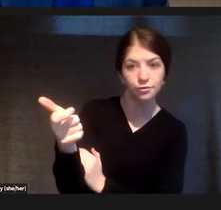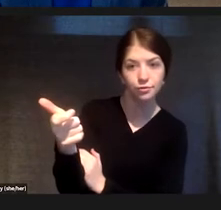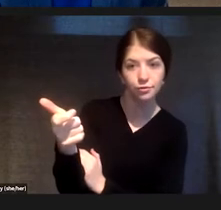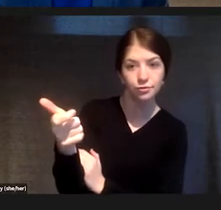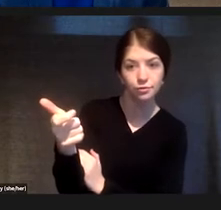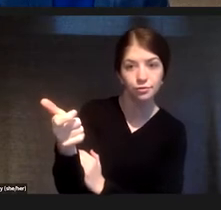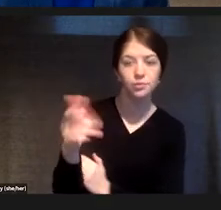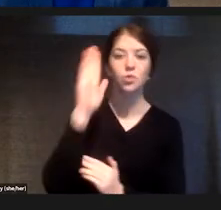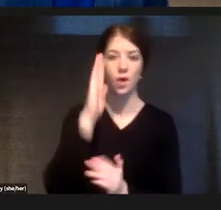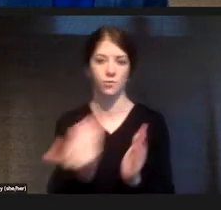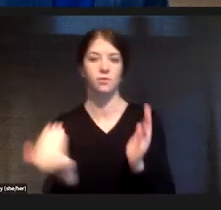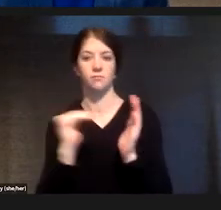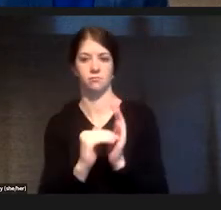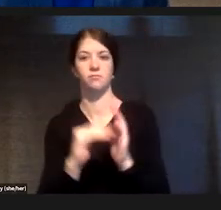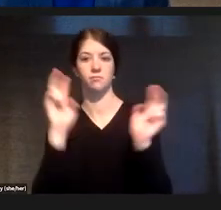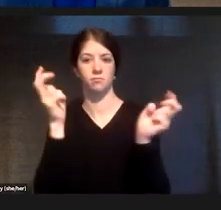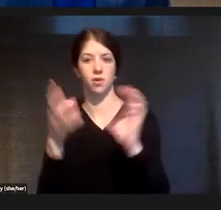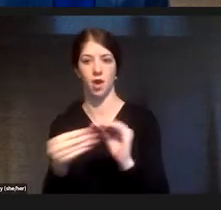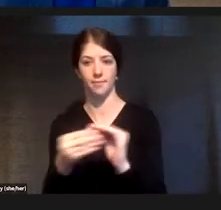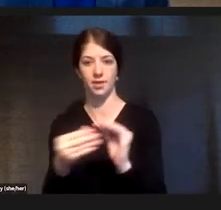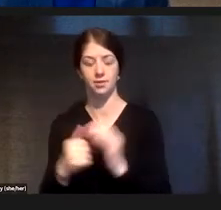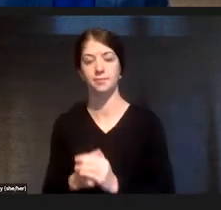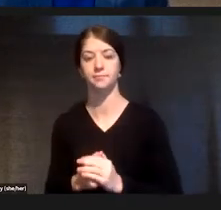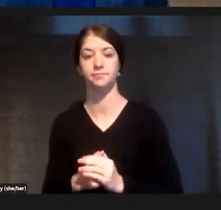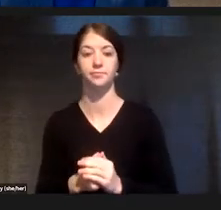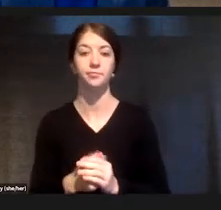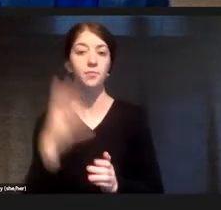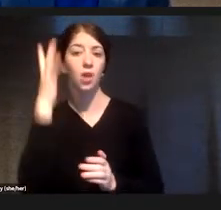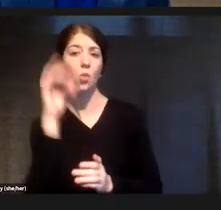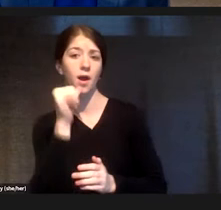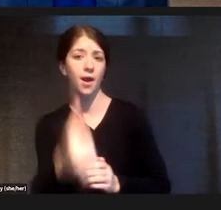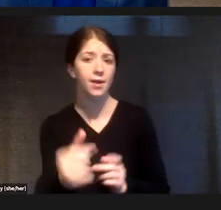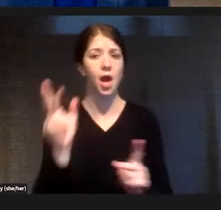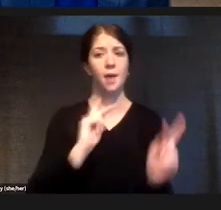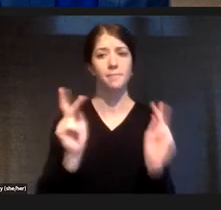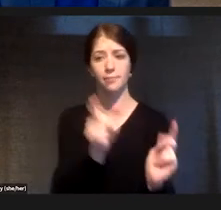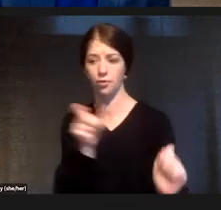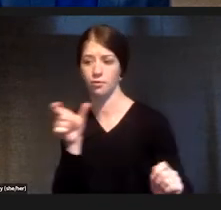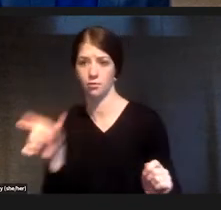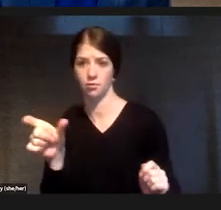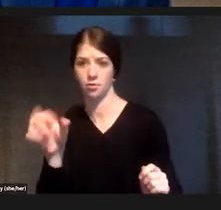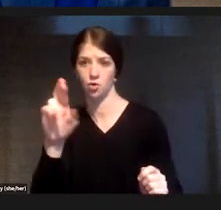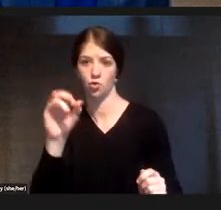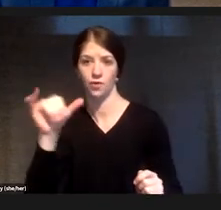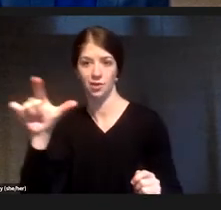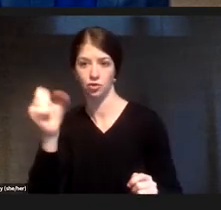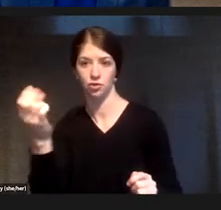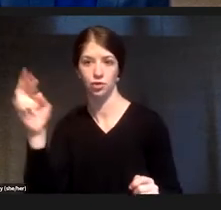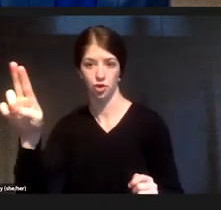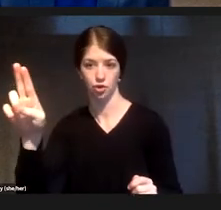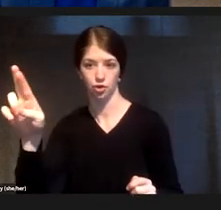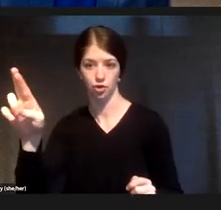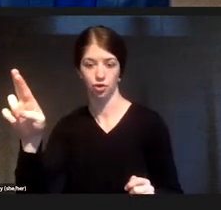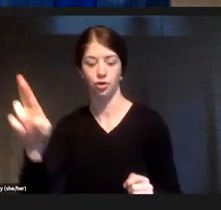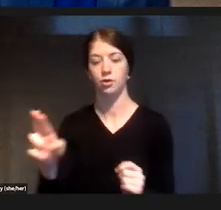I will repeat that. It said, "Why don't those insert racial slur here, buy tickets like everyone else